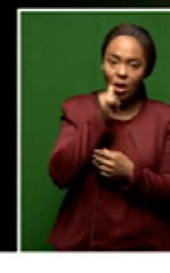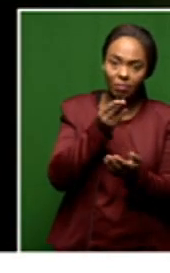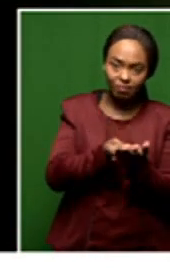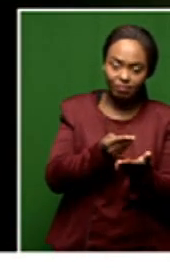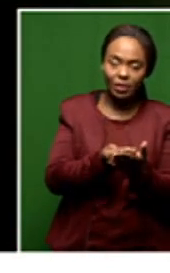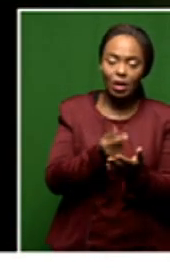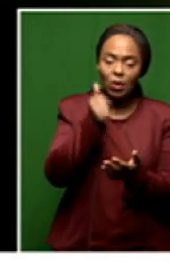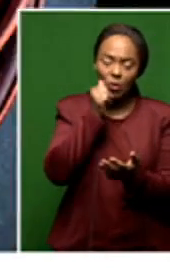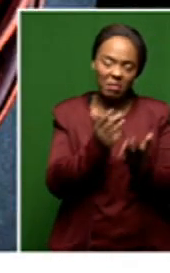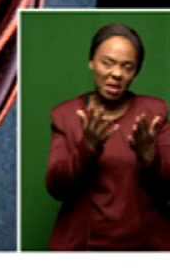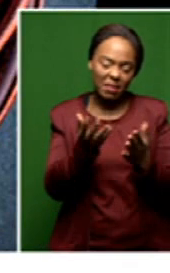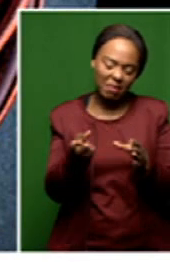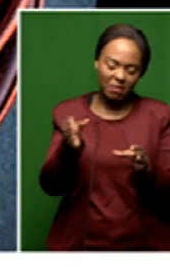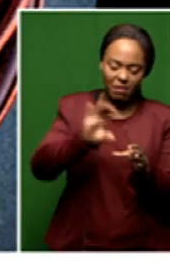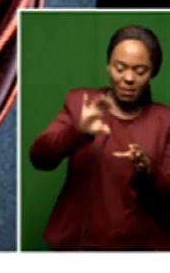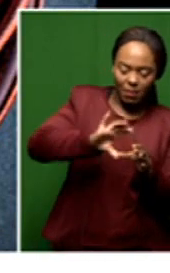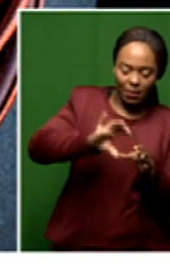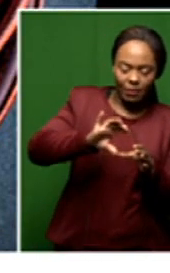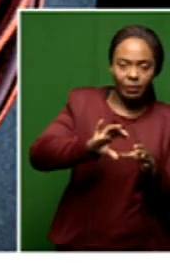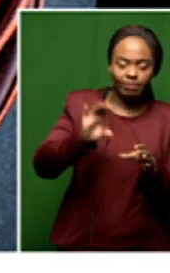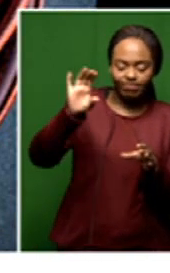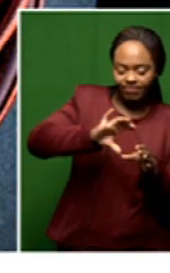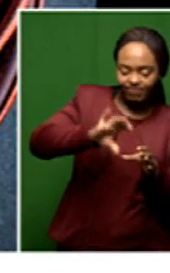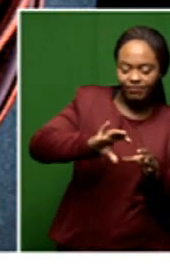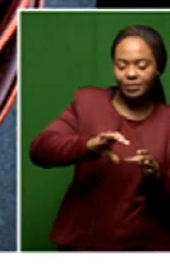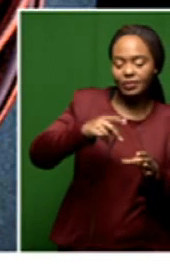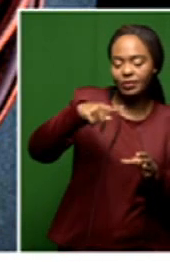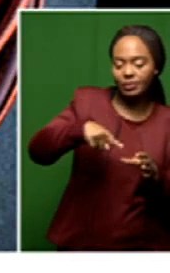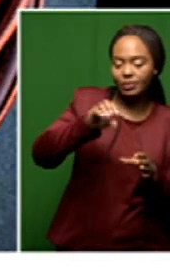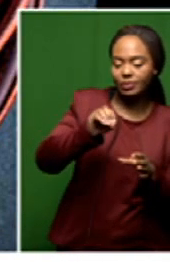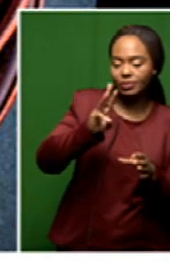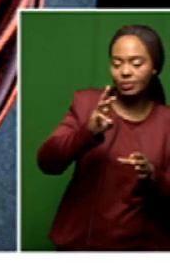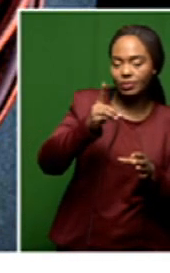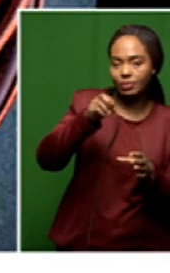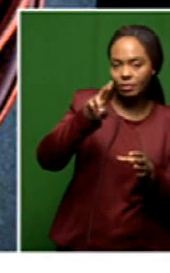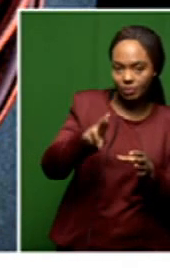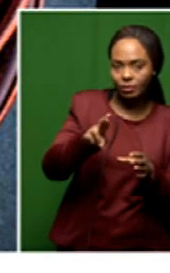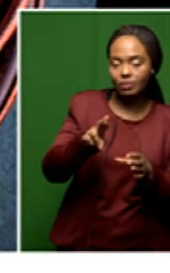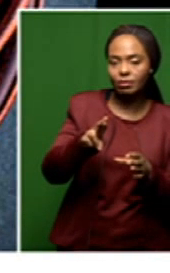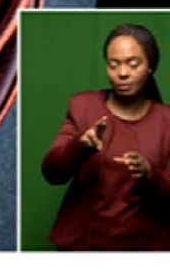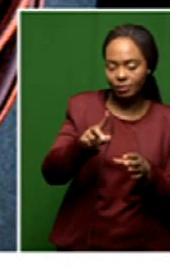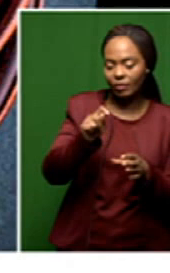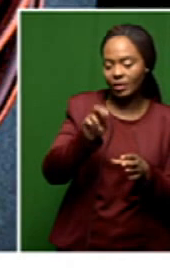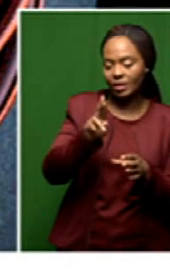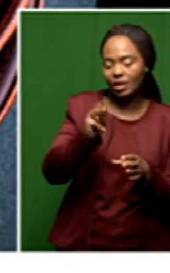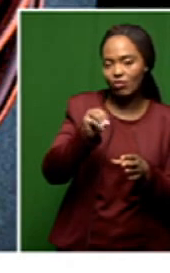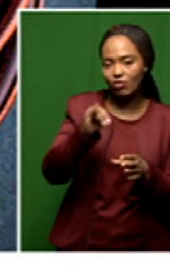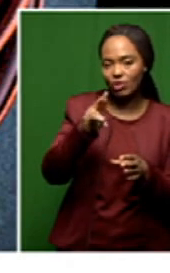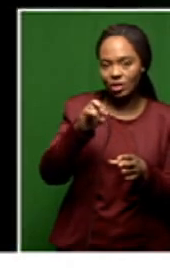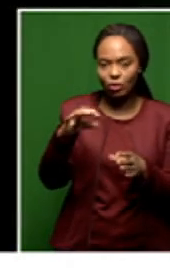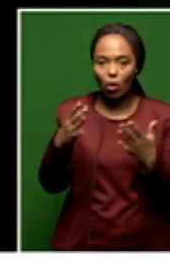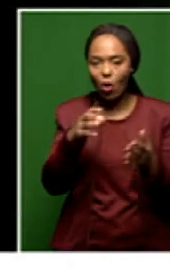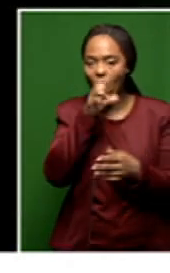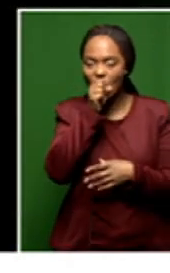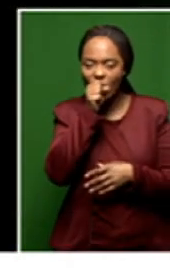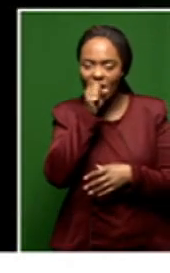you're adding just a spoonful of powdered turmeric to a cup of orange juice or milk in the